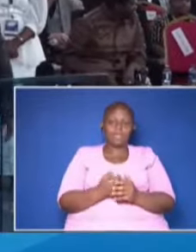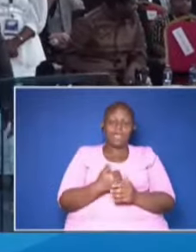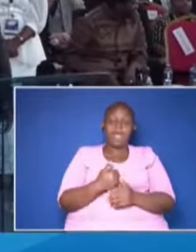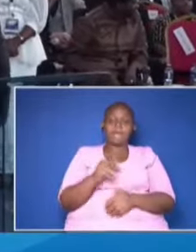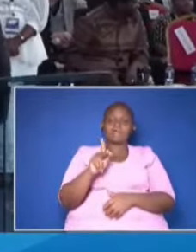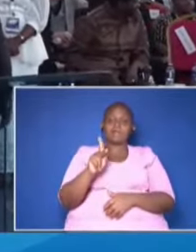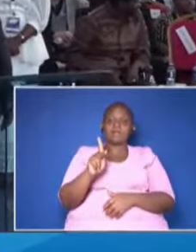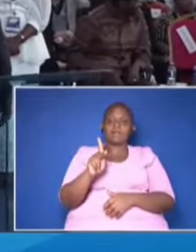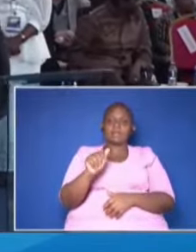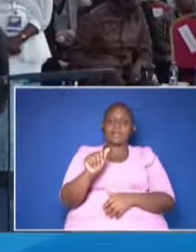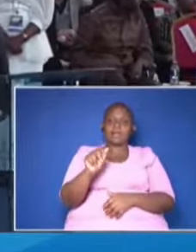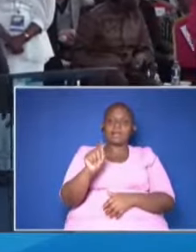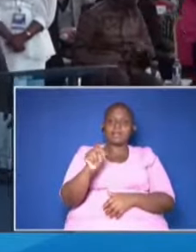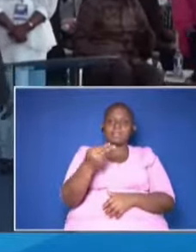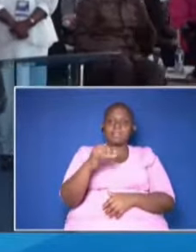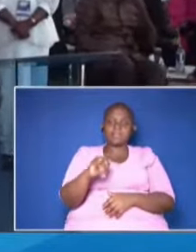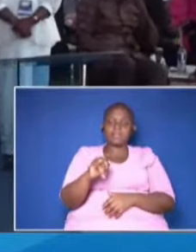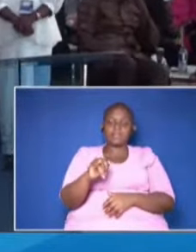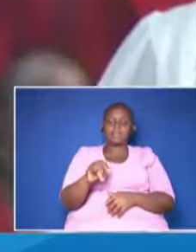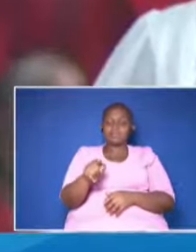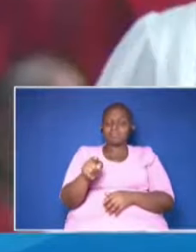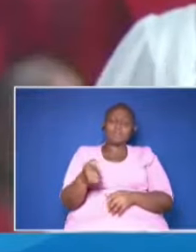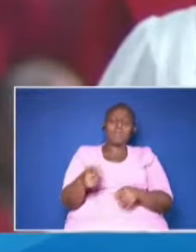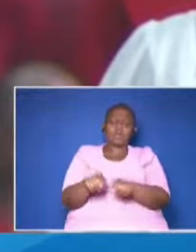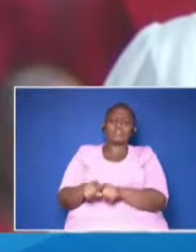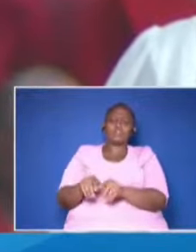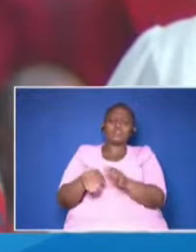Thea is also in this